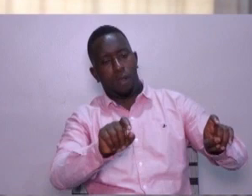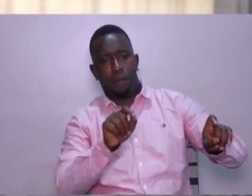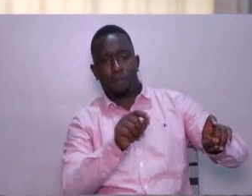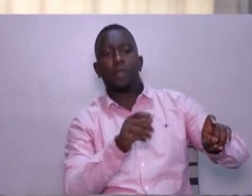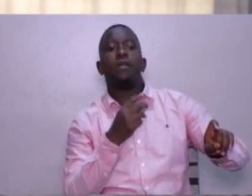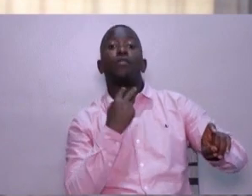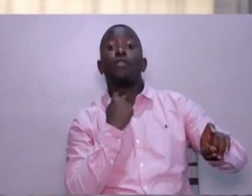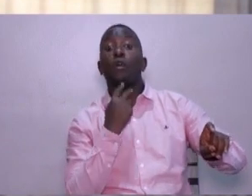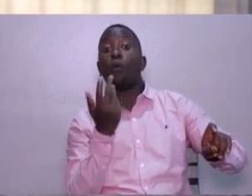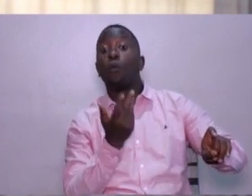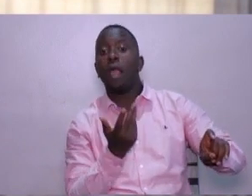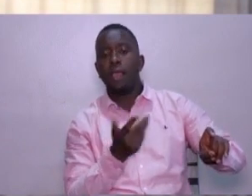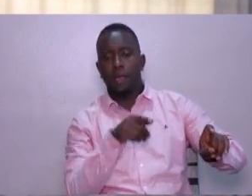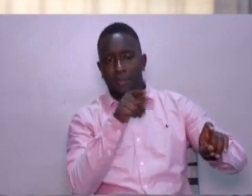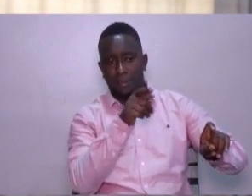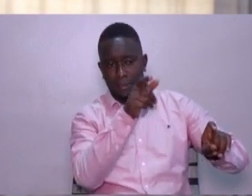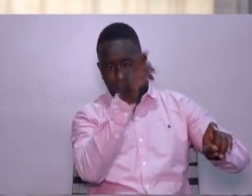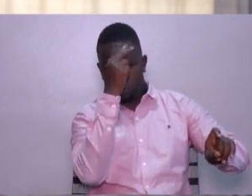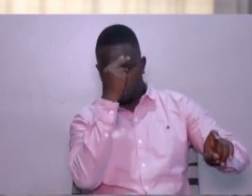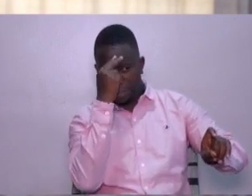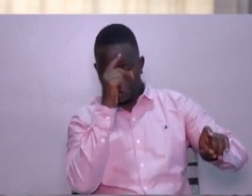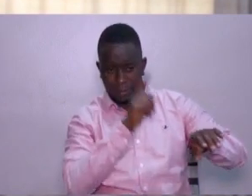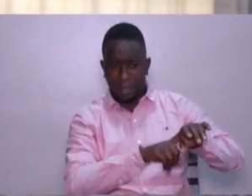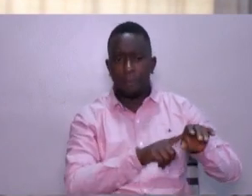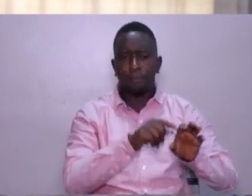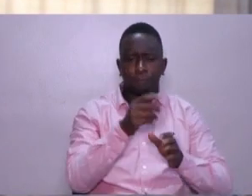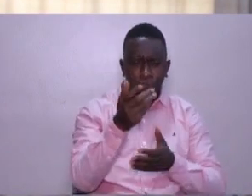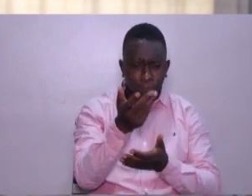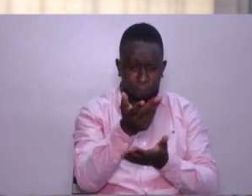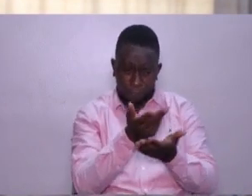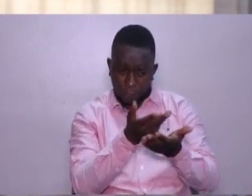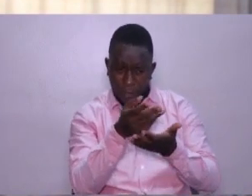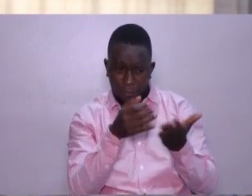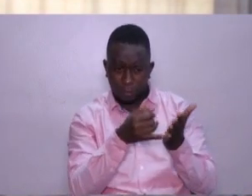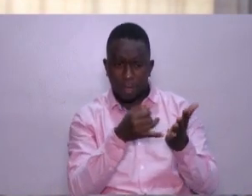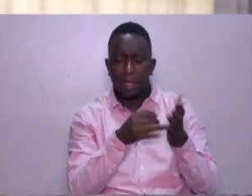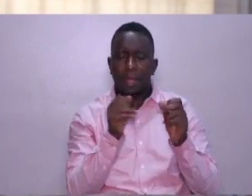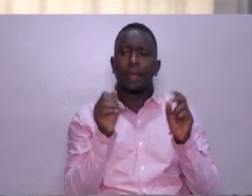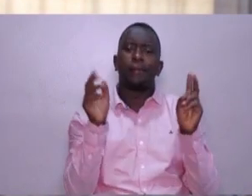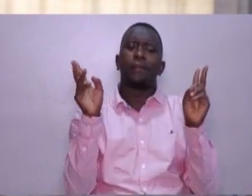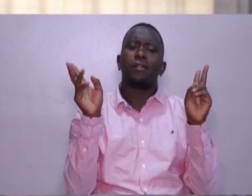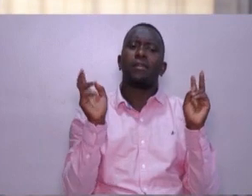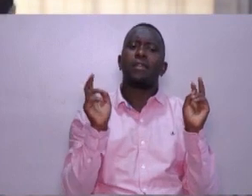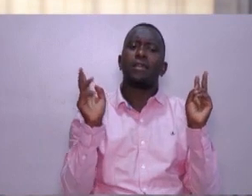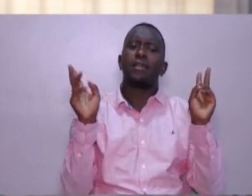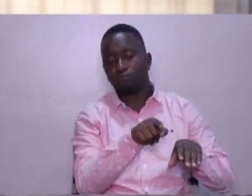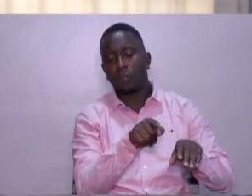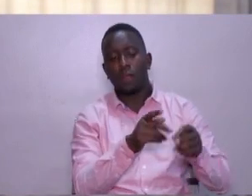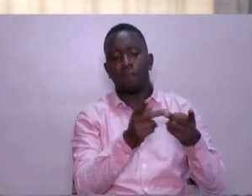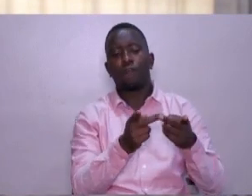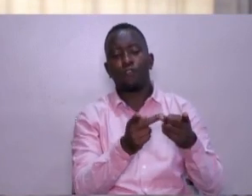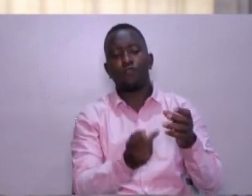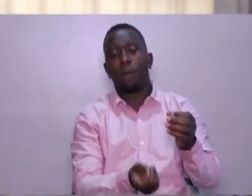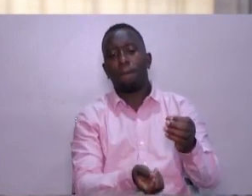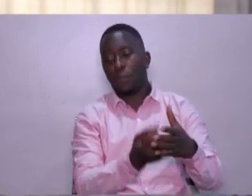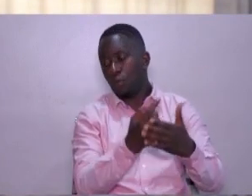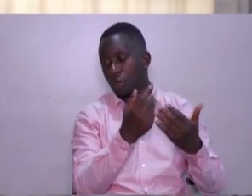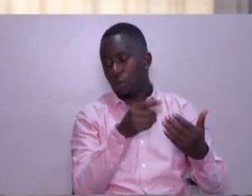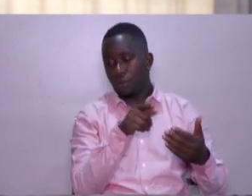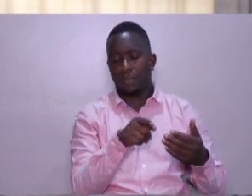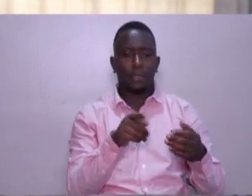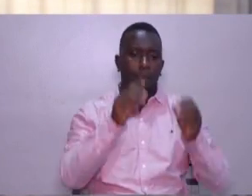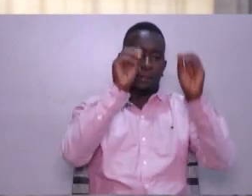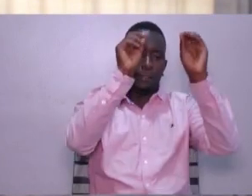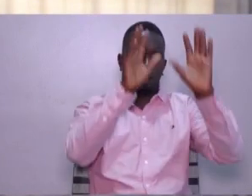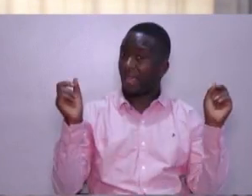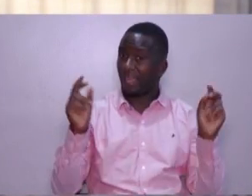audio, so that now, once the learner is interacting with this content, you will hear this text as a voice of, as if the teacher, the virtual